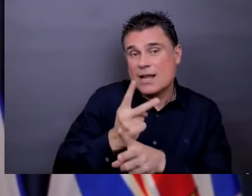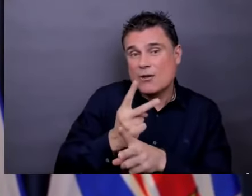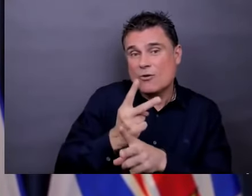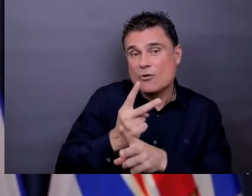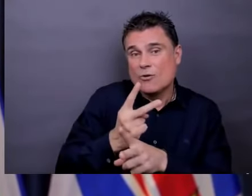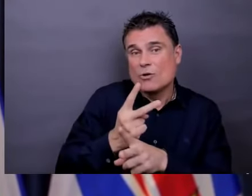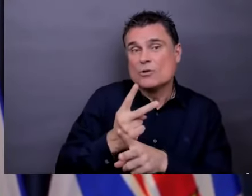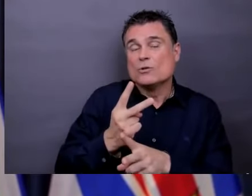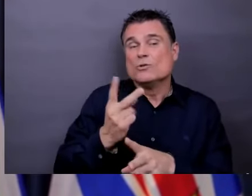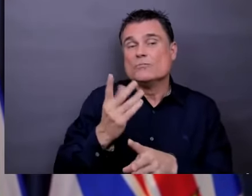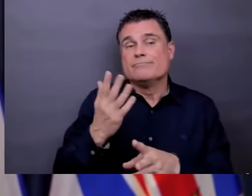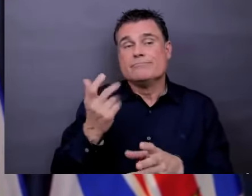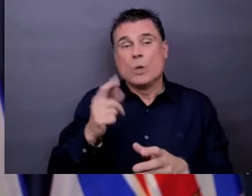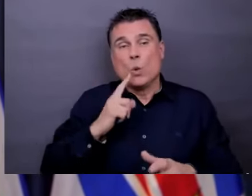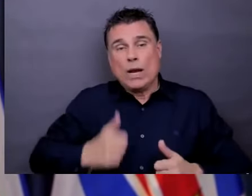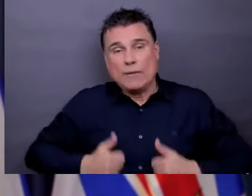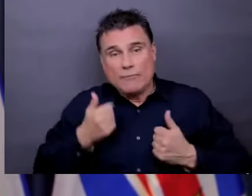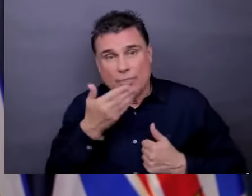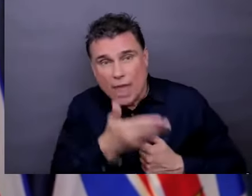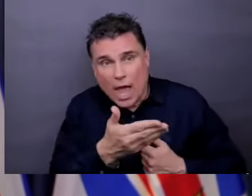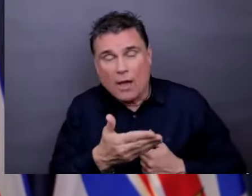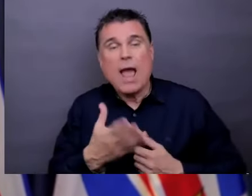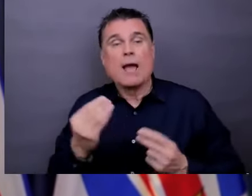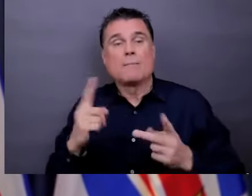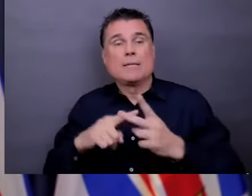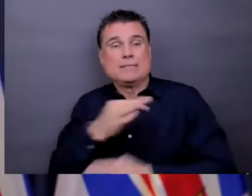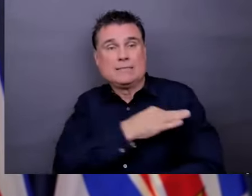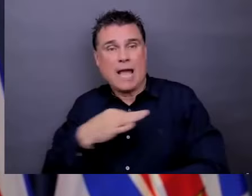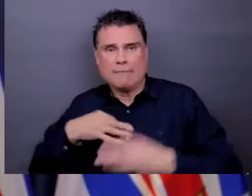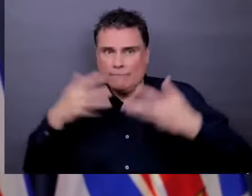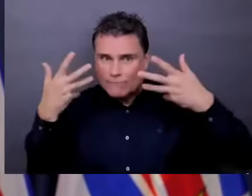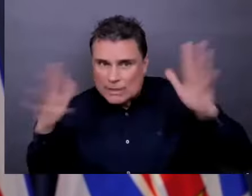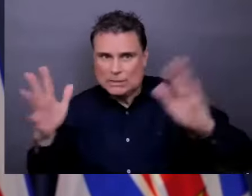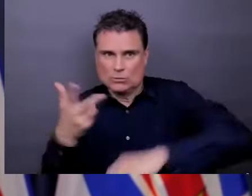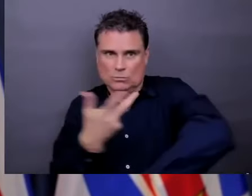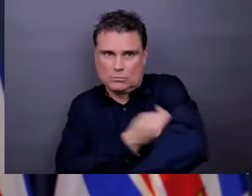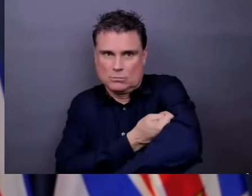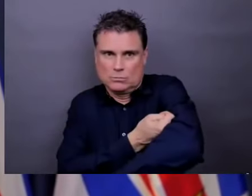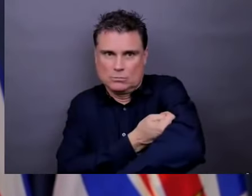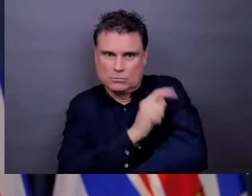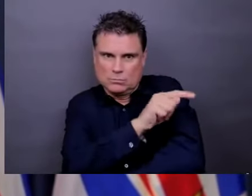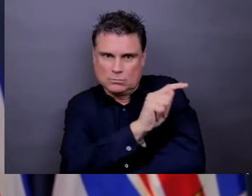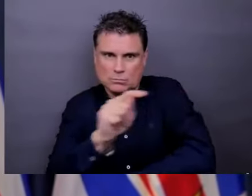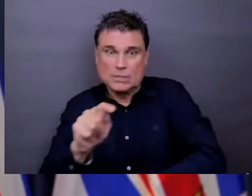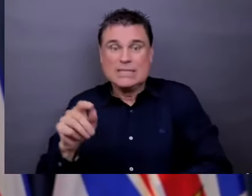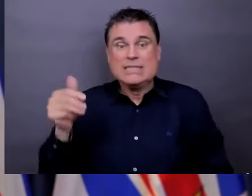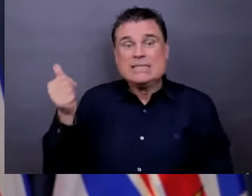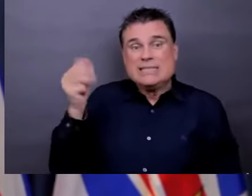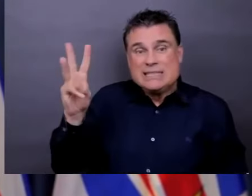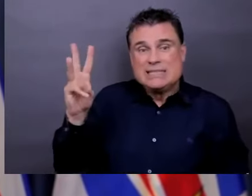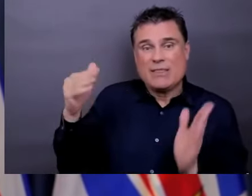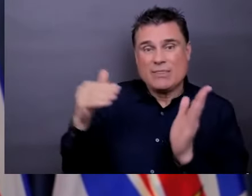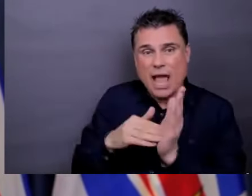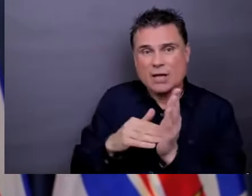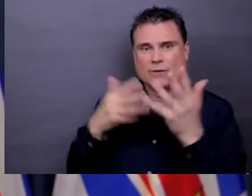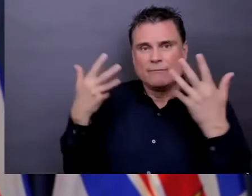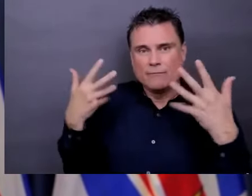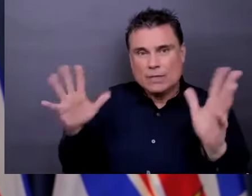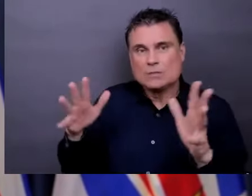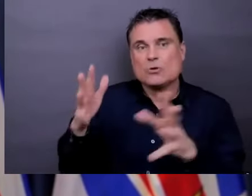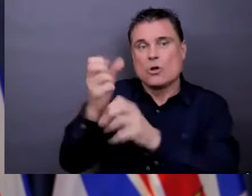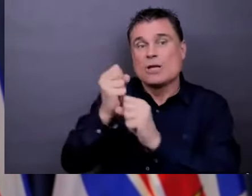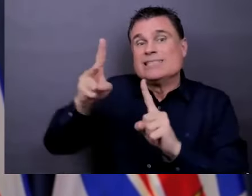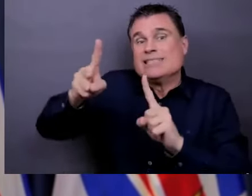About 16,000 have already received their second dose, so that process is on the way. 4,826 essential visitors as